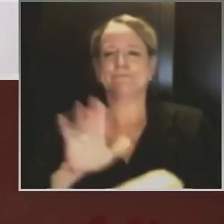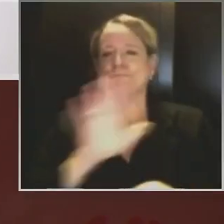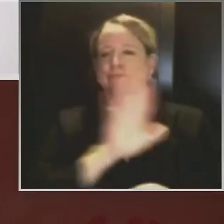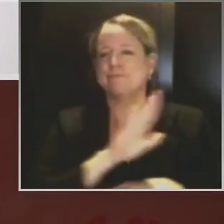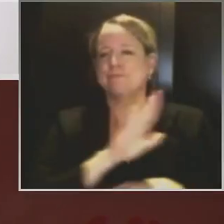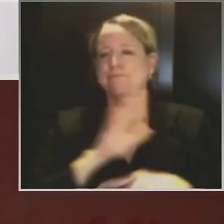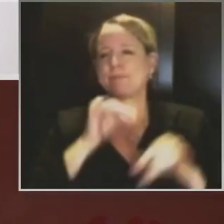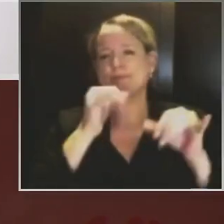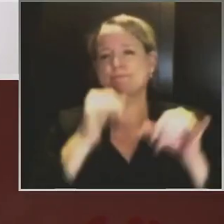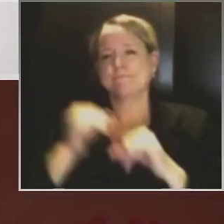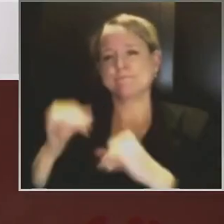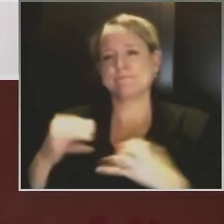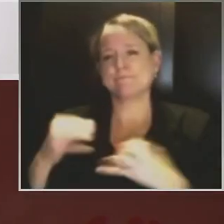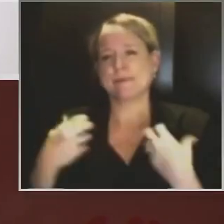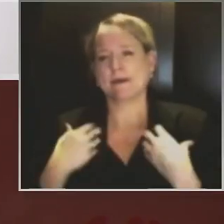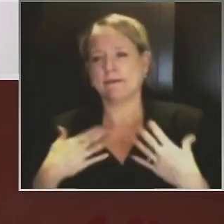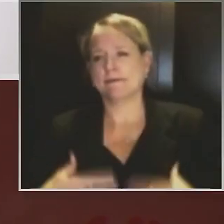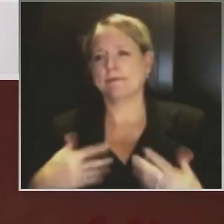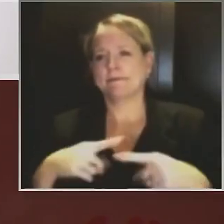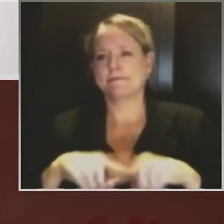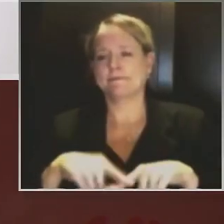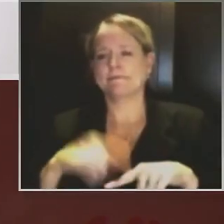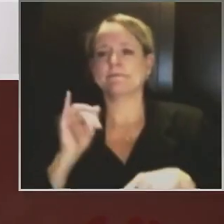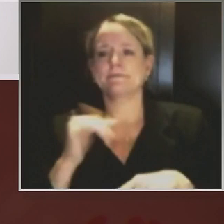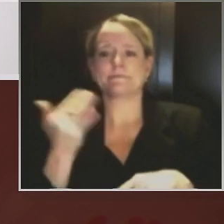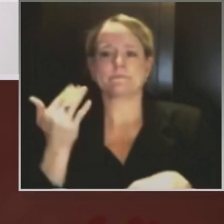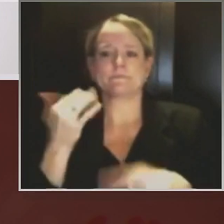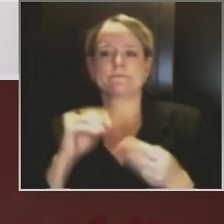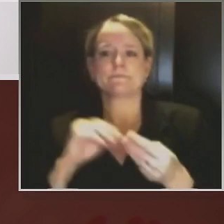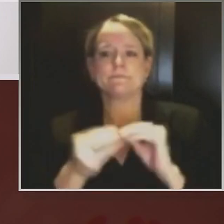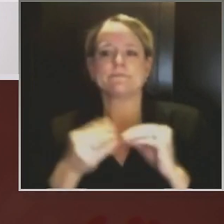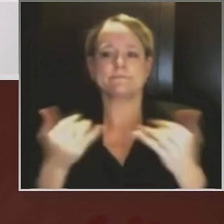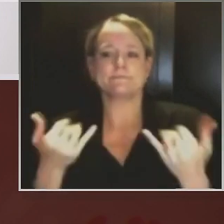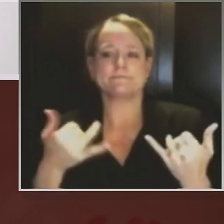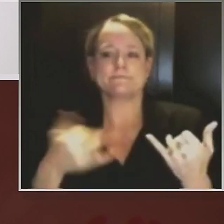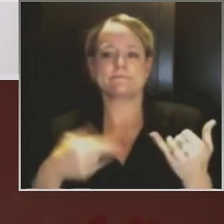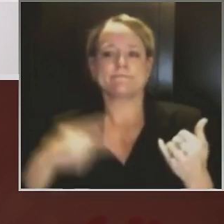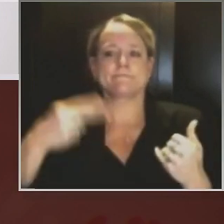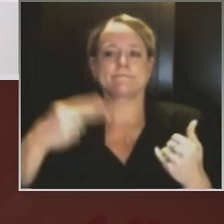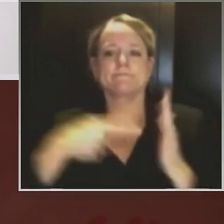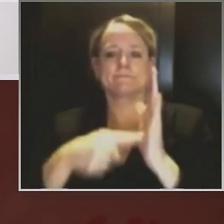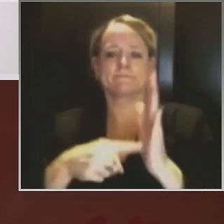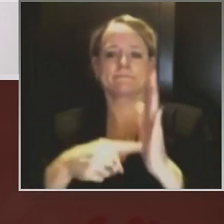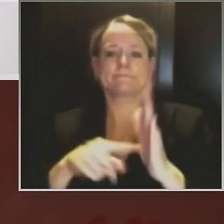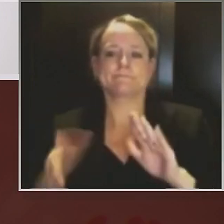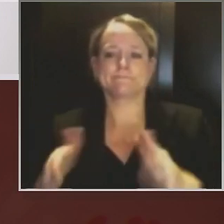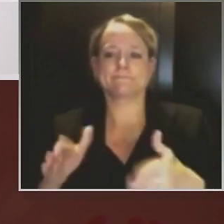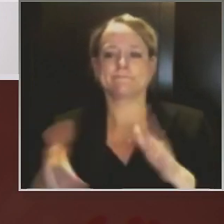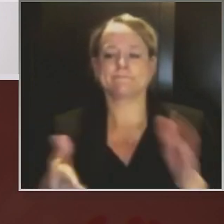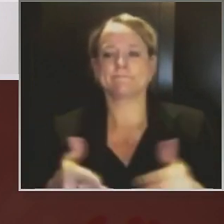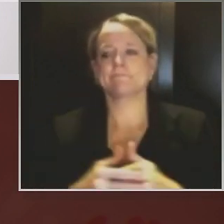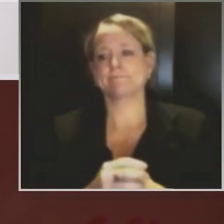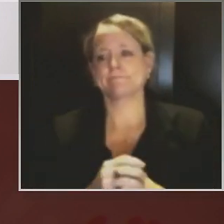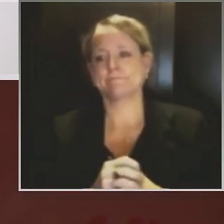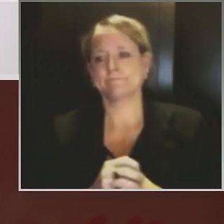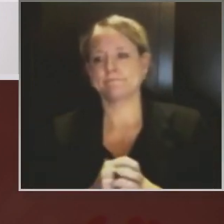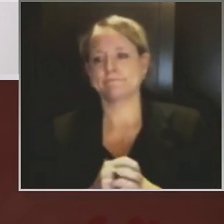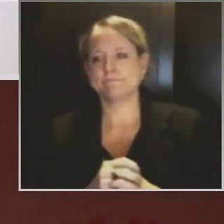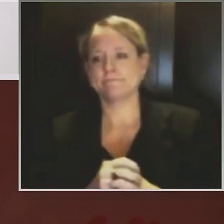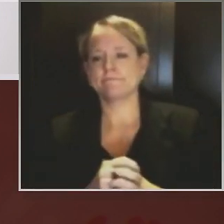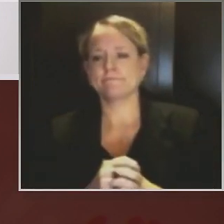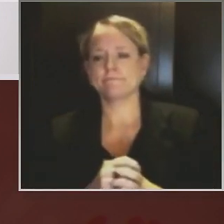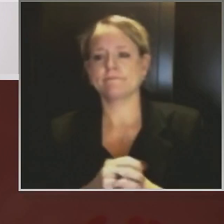Hi, thank you for taking my question. I was wondering if someone can talk about how accurate the antigen test would be,